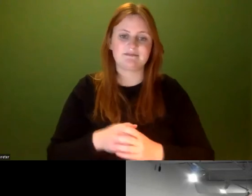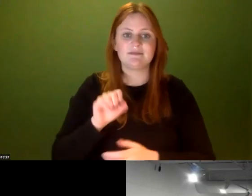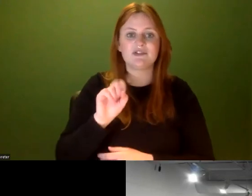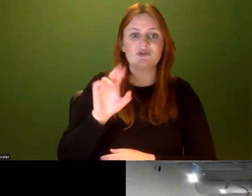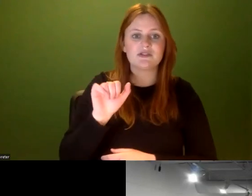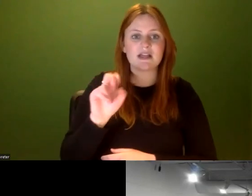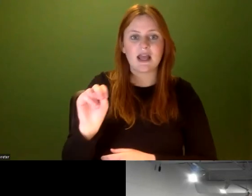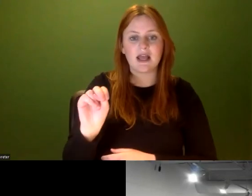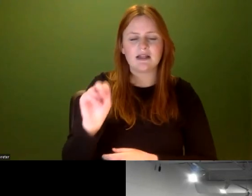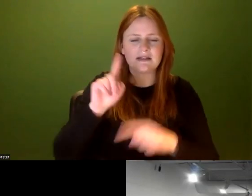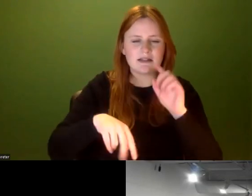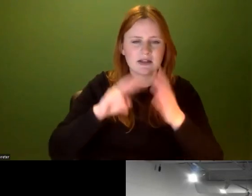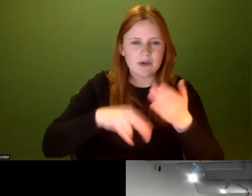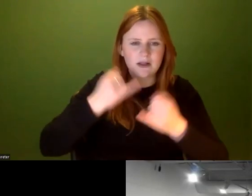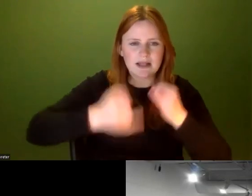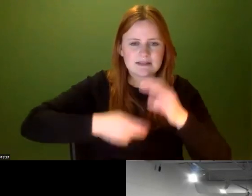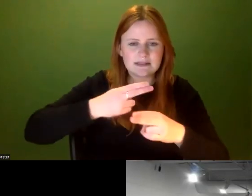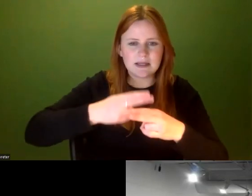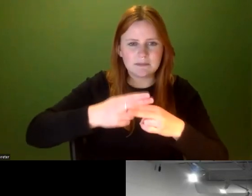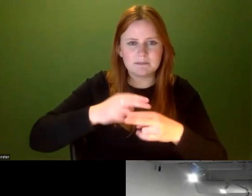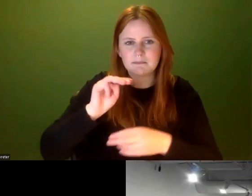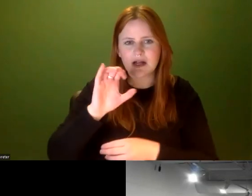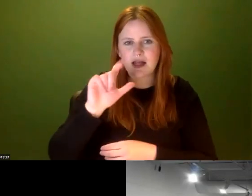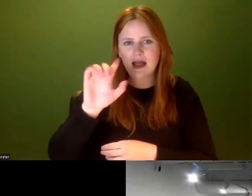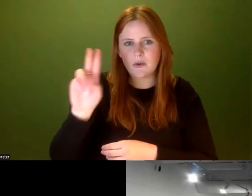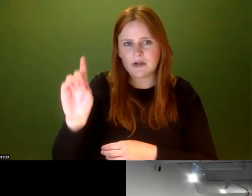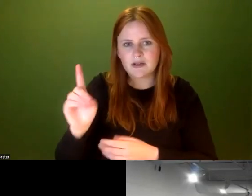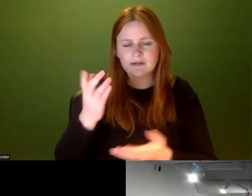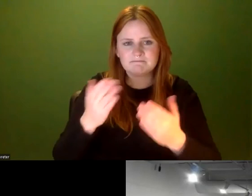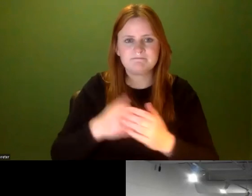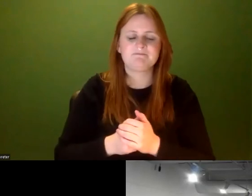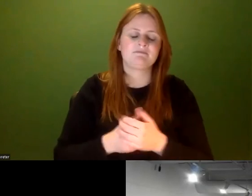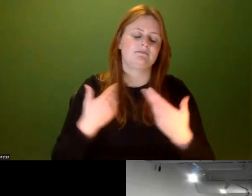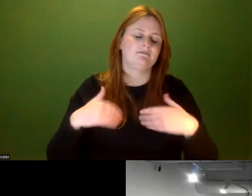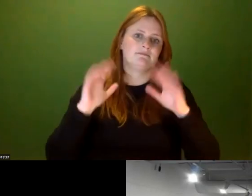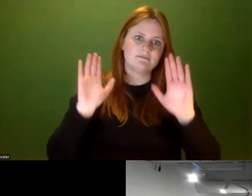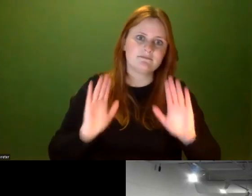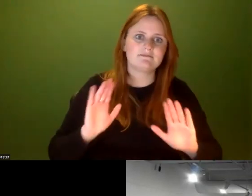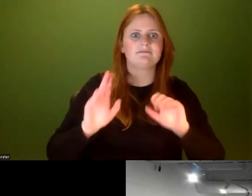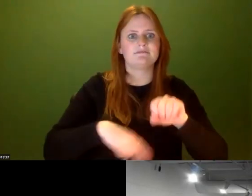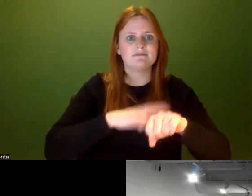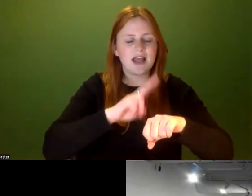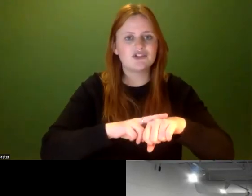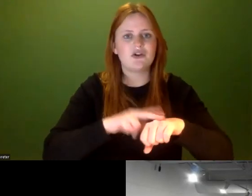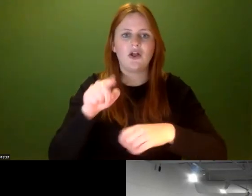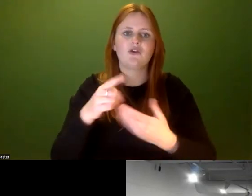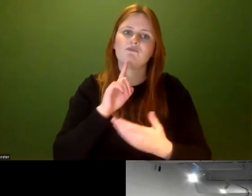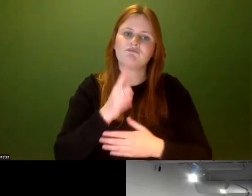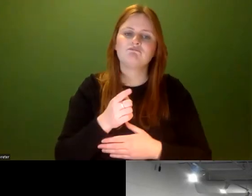Suzanne, I can't read Suzanne's last name, I think maybe McLeod, says, incredible, so organic. You're very humble when you explained to me your